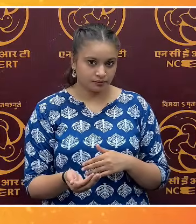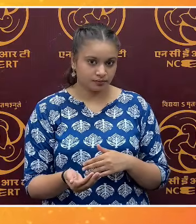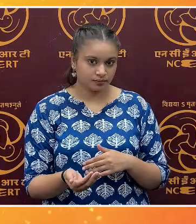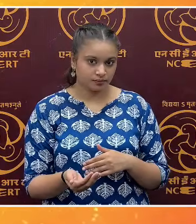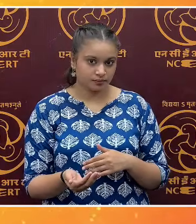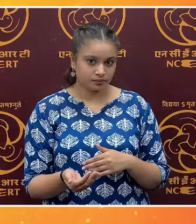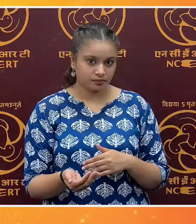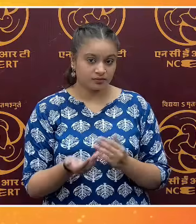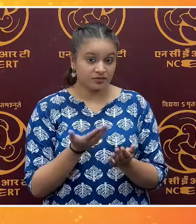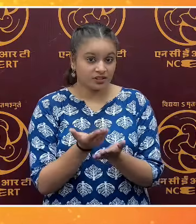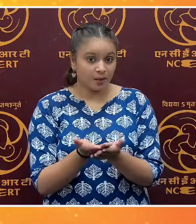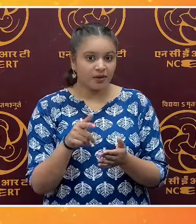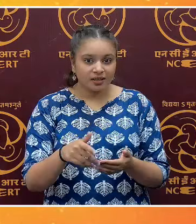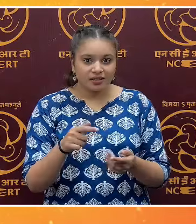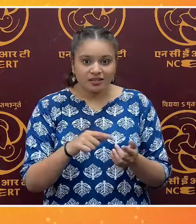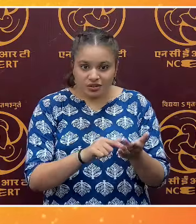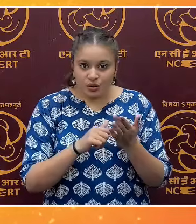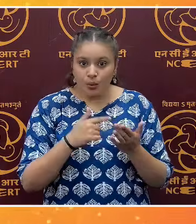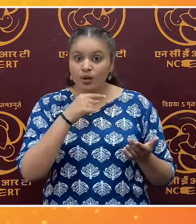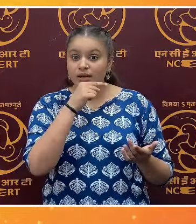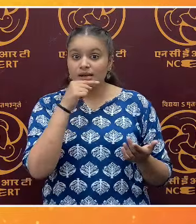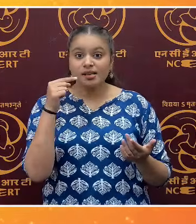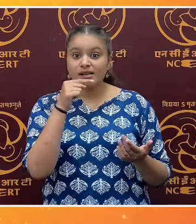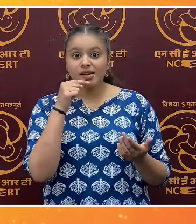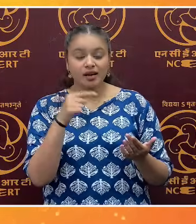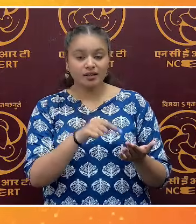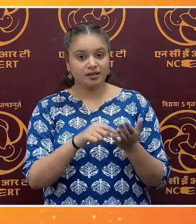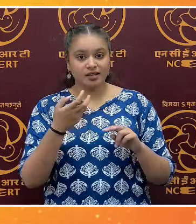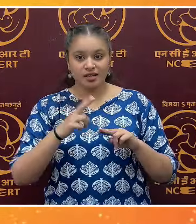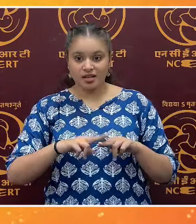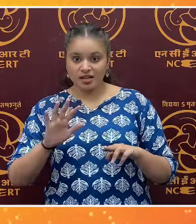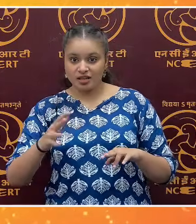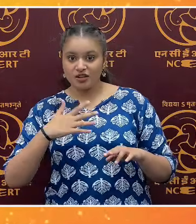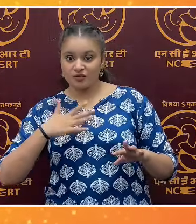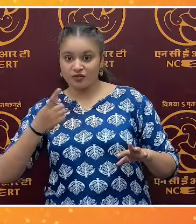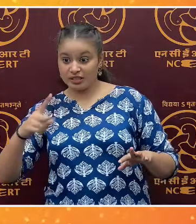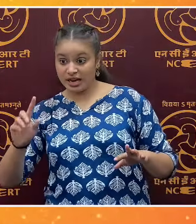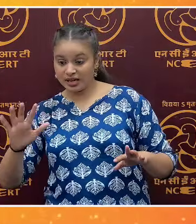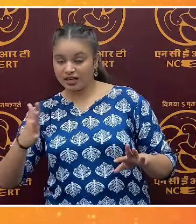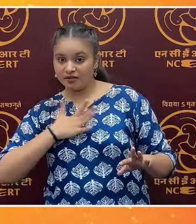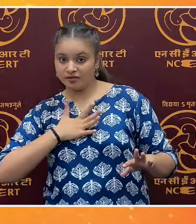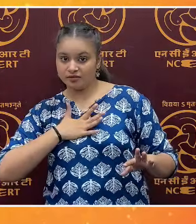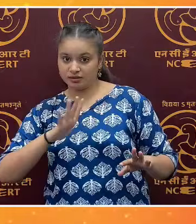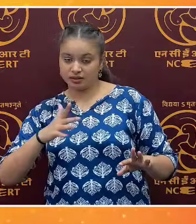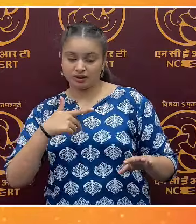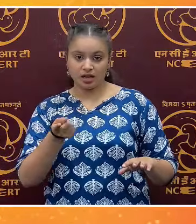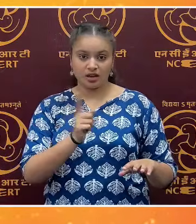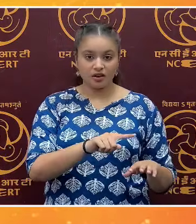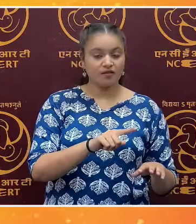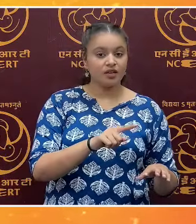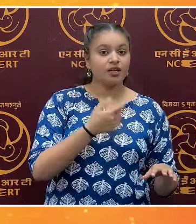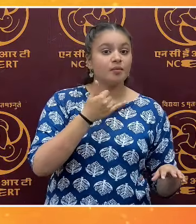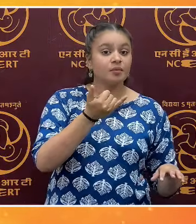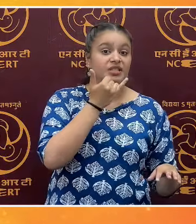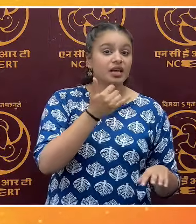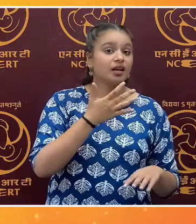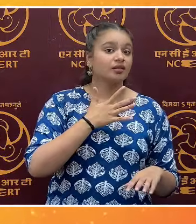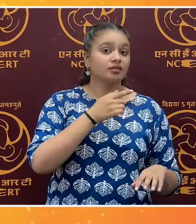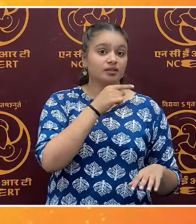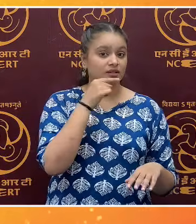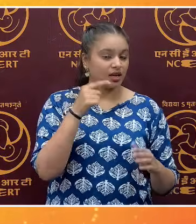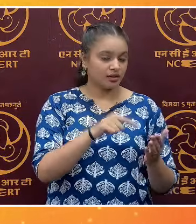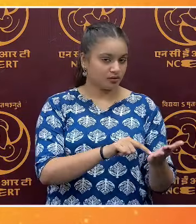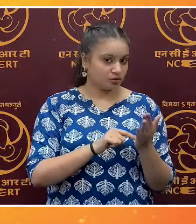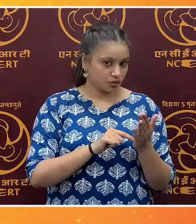Submit. See, it is red is wrong, correct is the live wire comes into direct contact with the neutral wire, then only short circuit takes place.